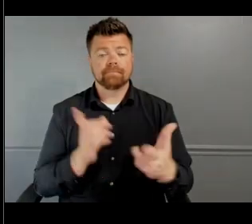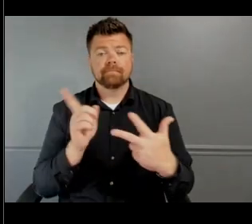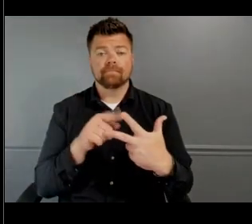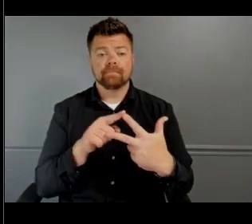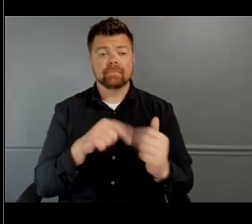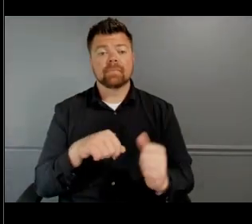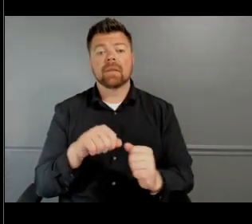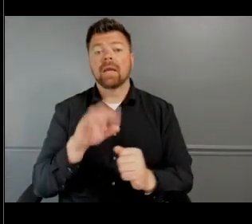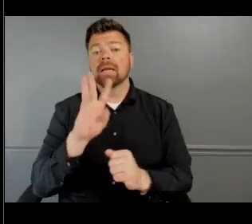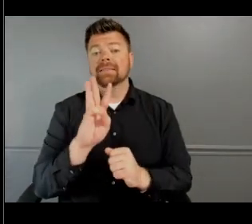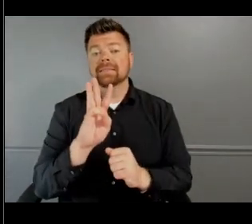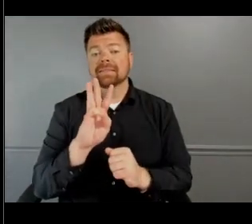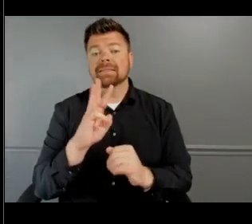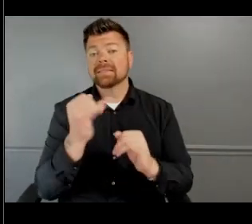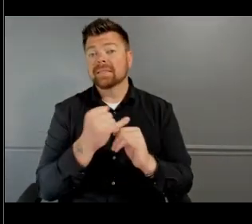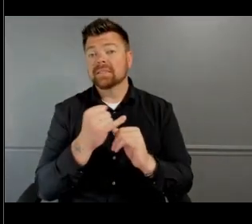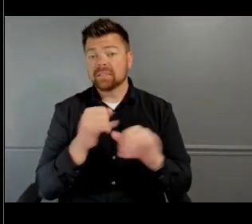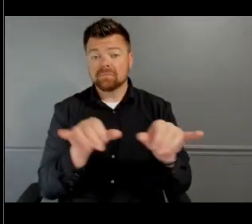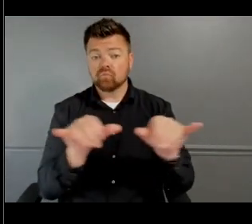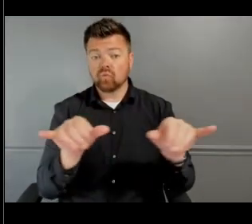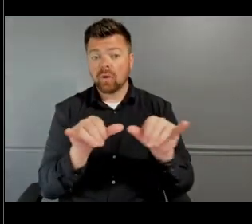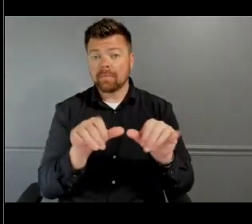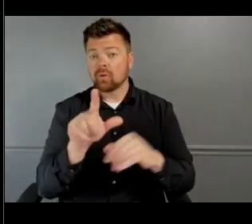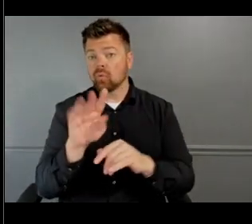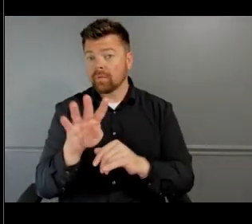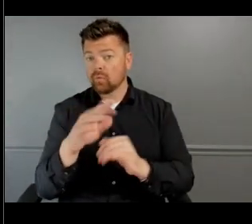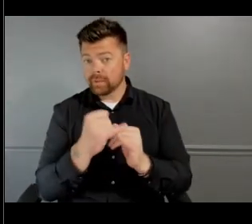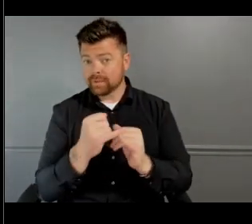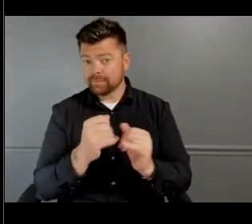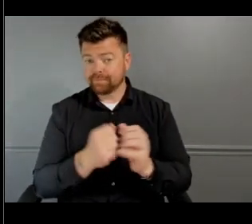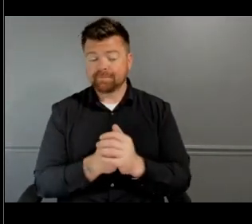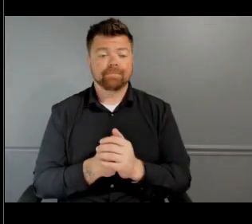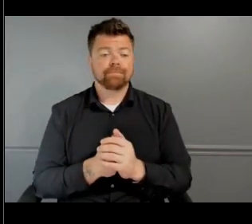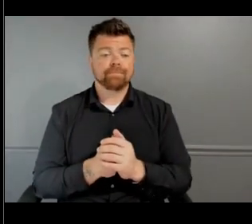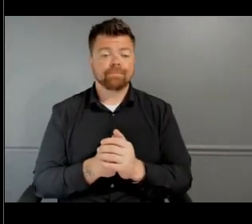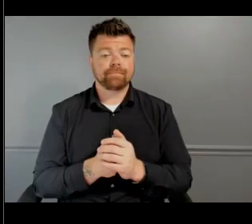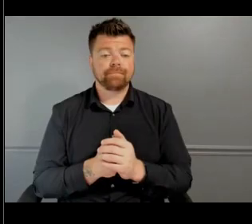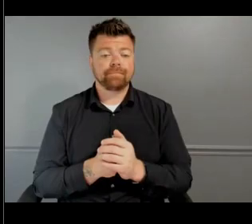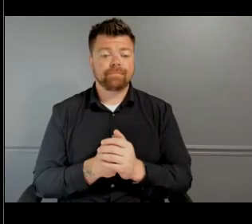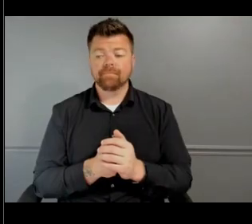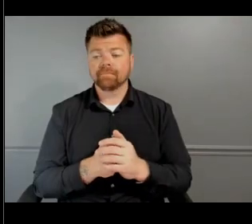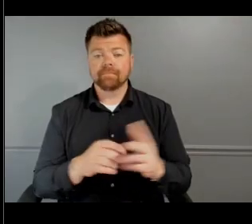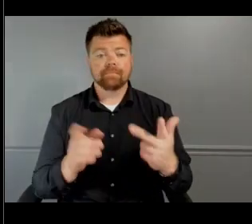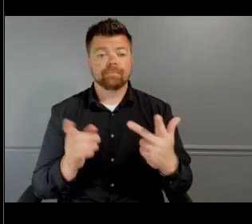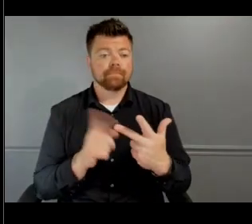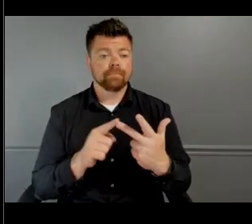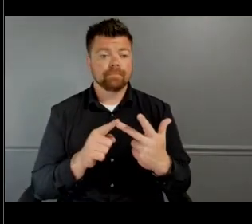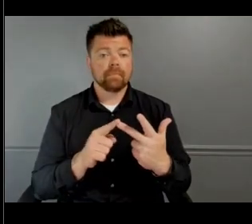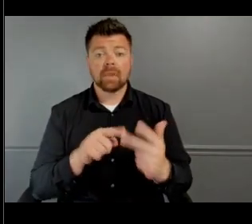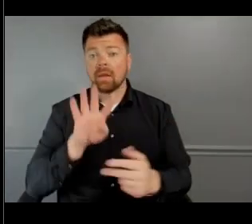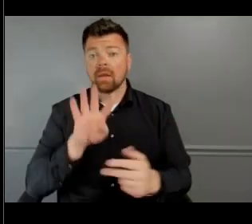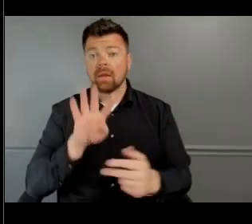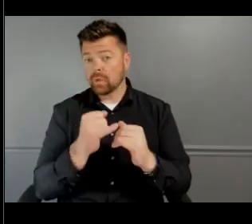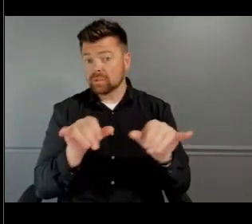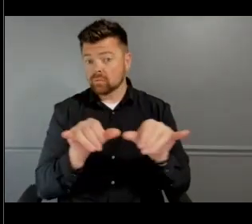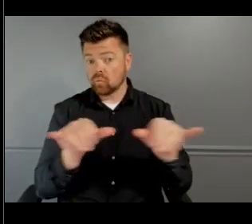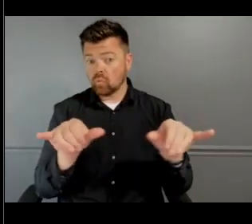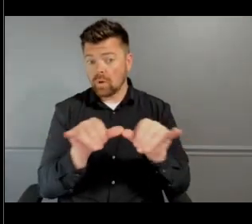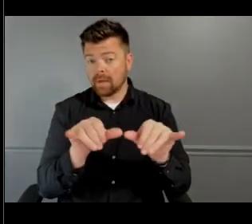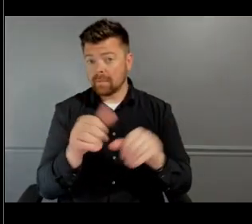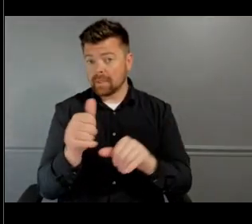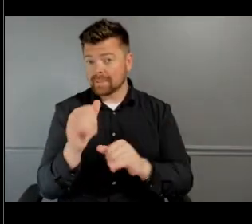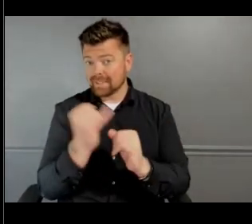Second option, 6 inches wide by 24 inches. And the third option, 4 inches wide by